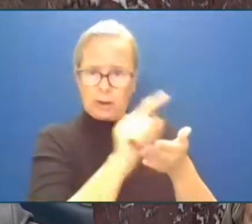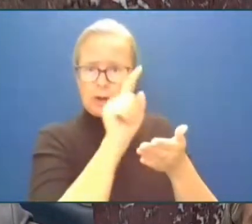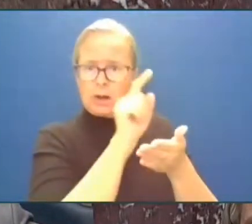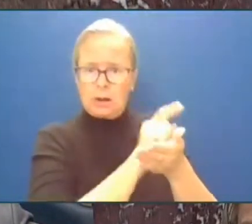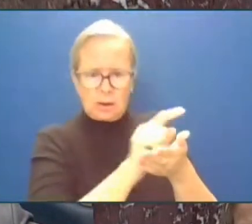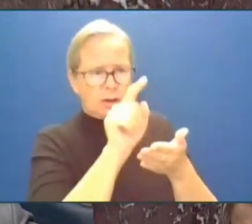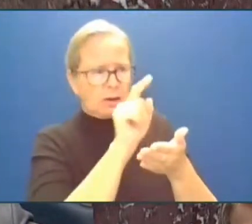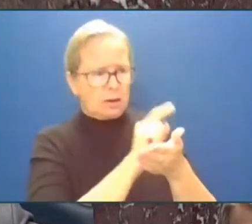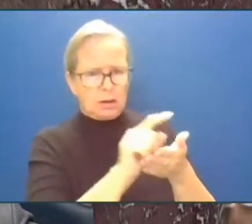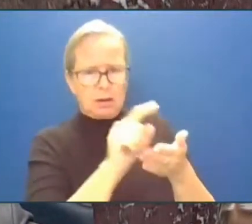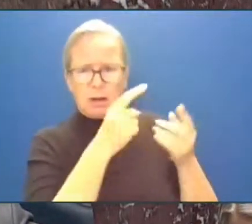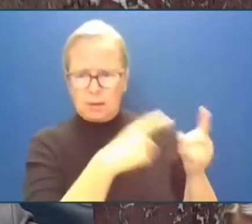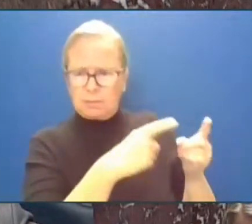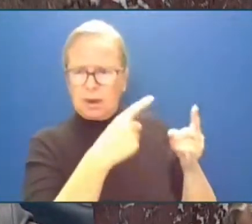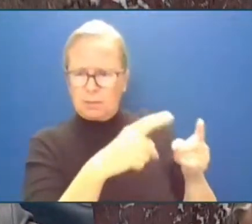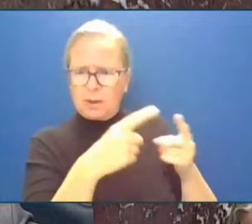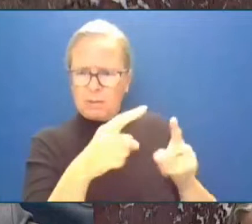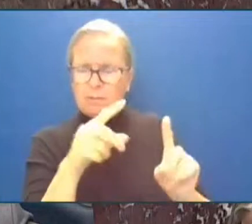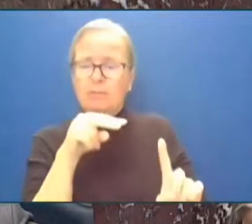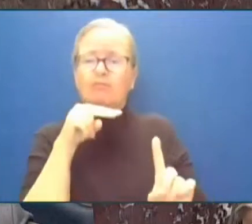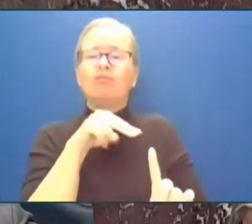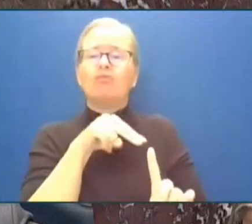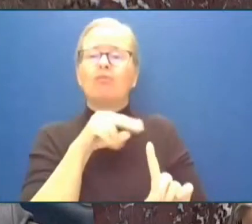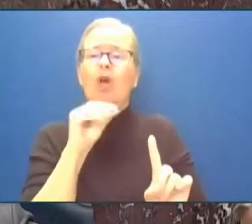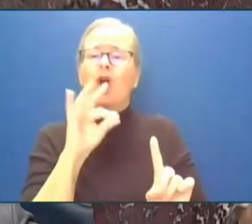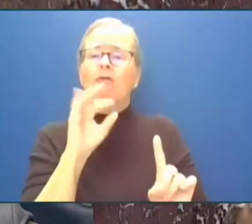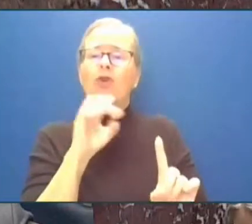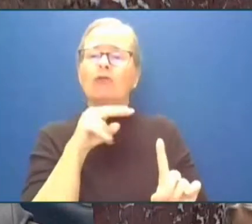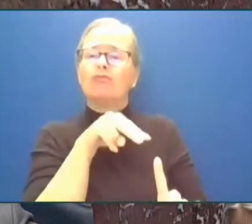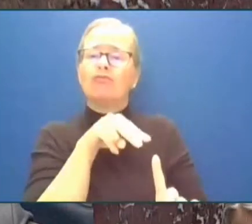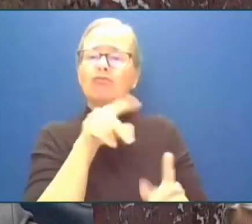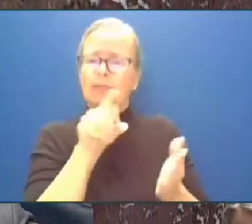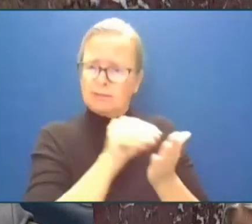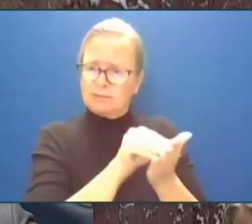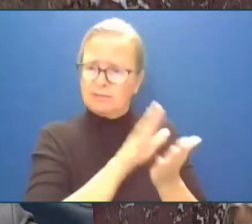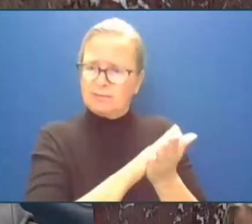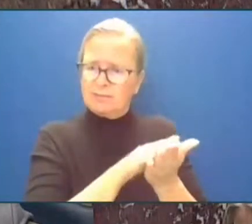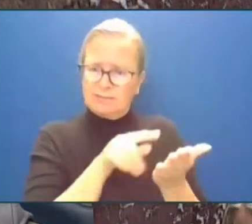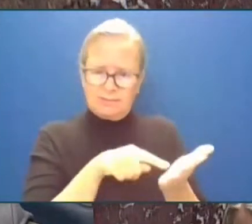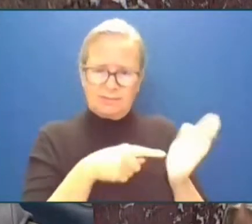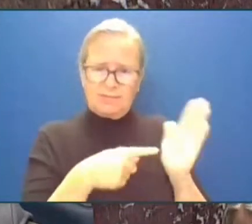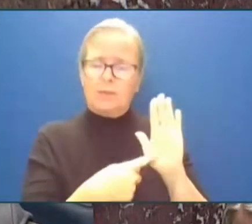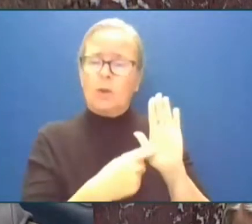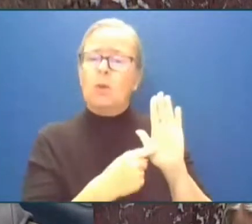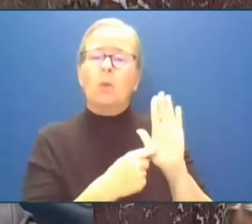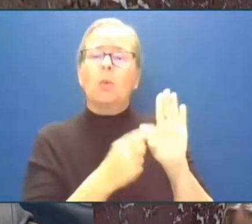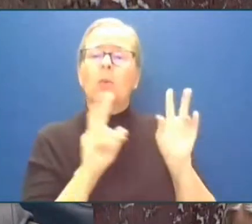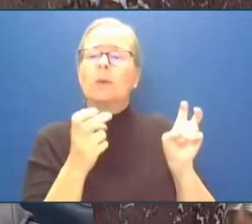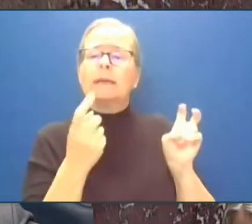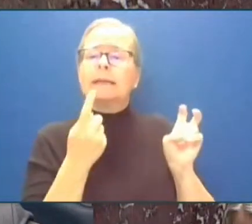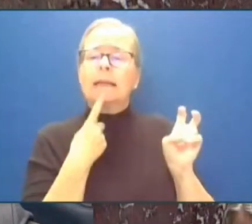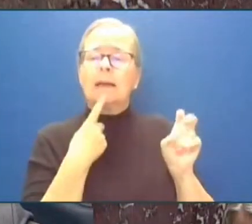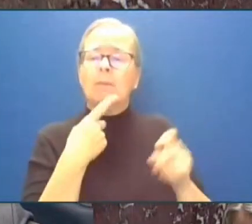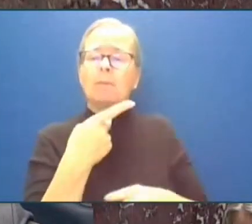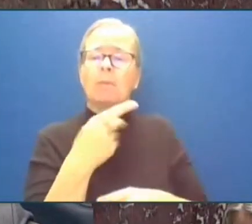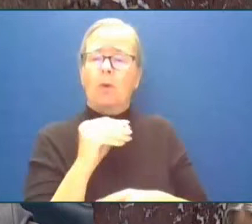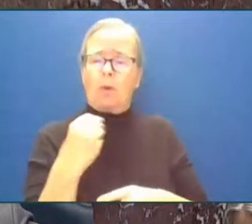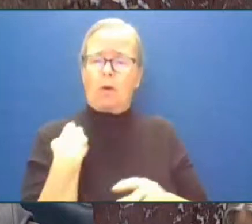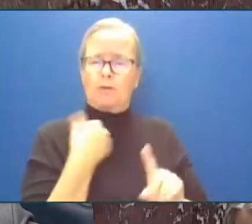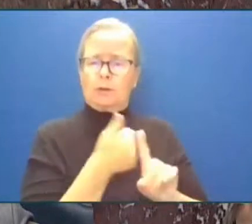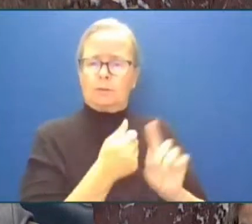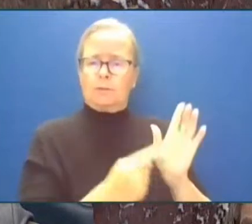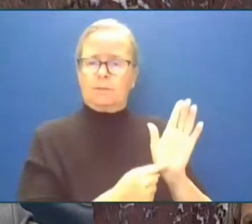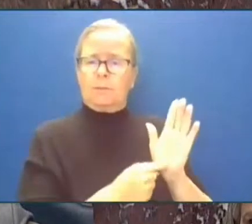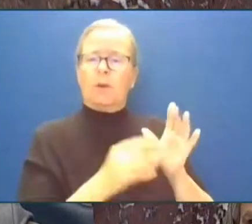page 76 of that consultant's report, and I quote, "People are being released into community on bail that